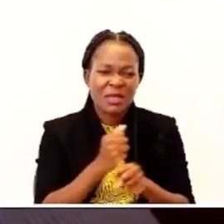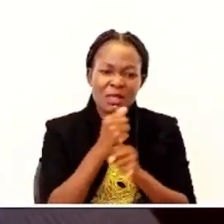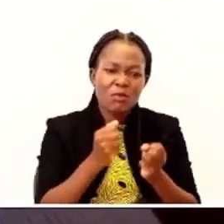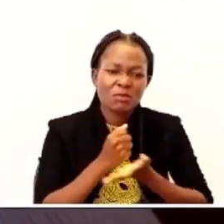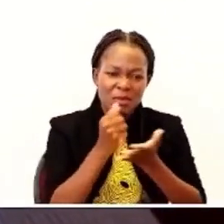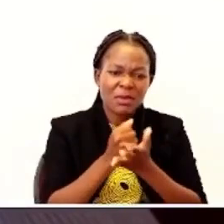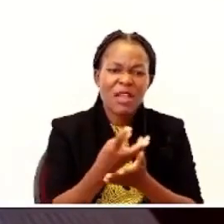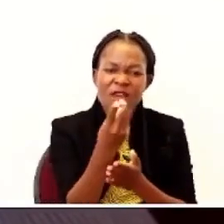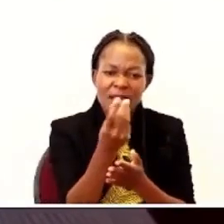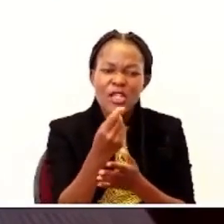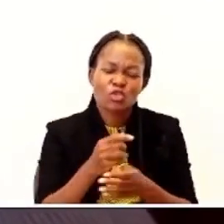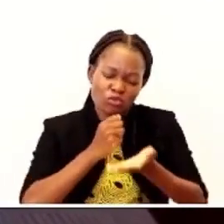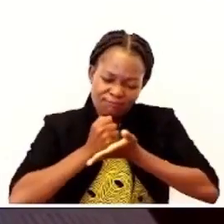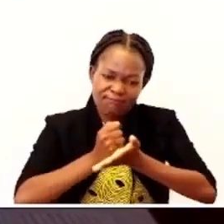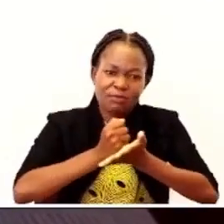viability.